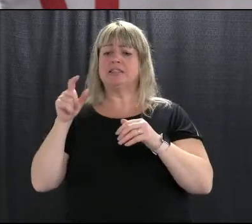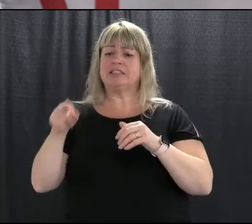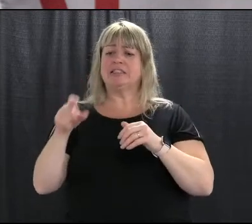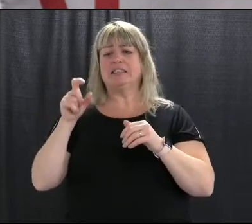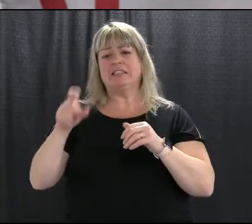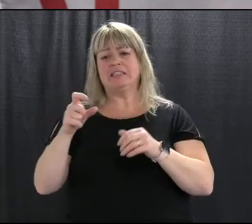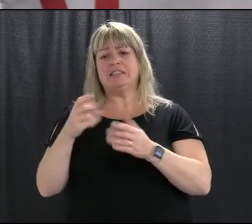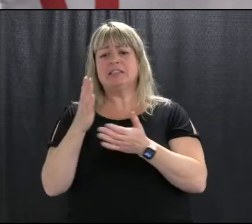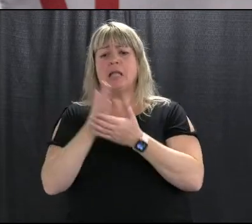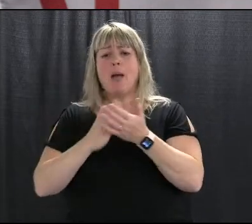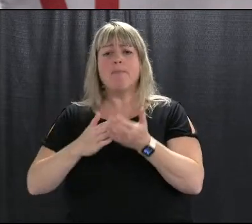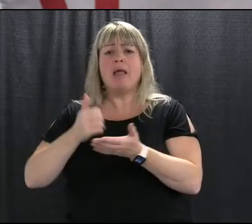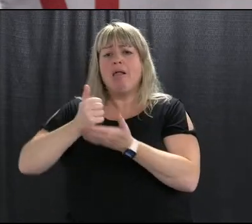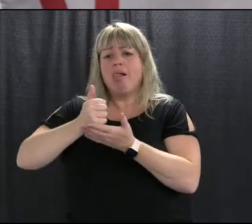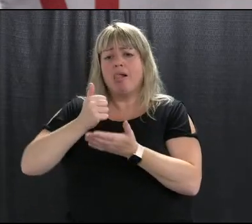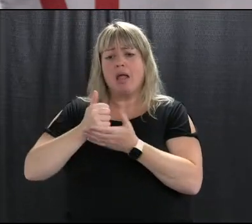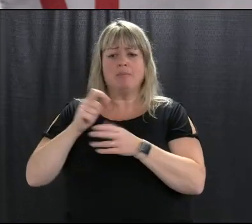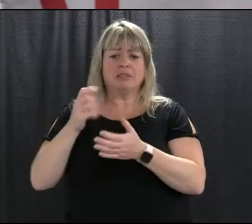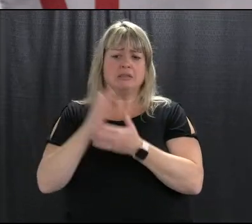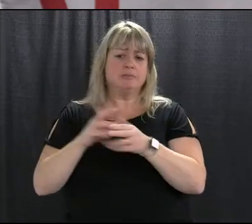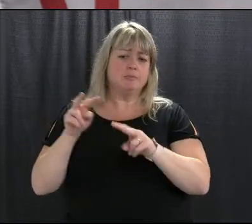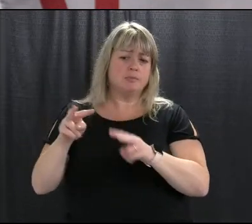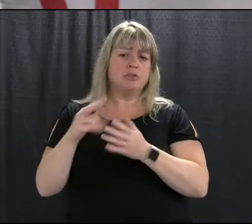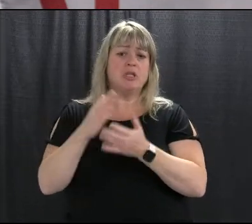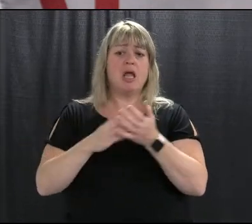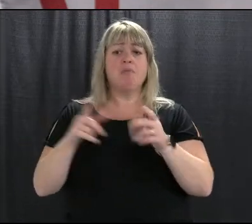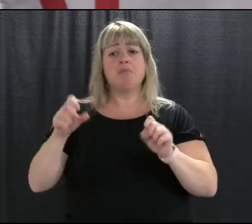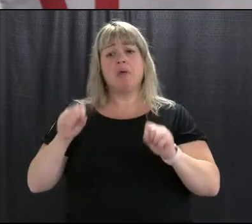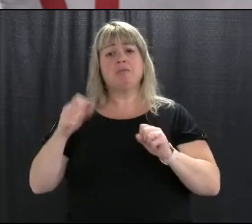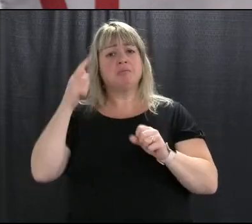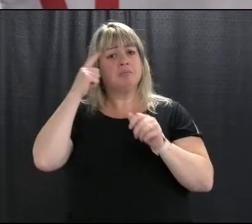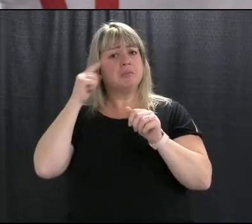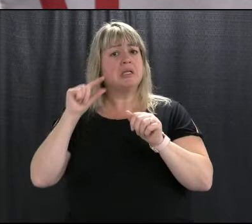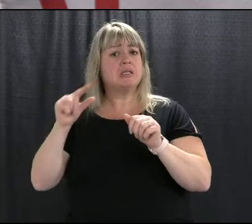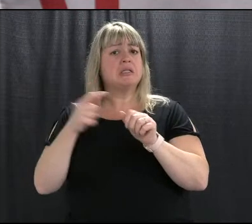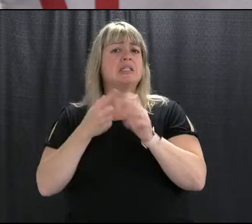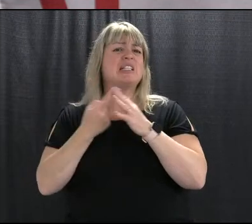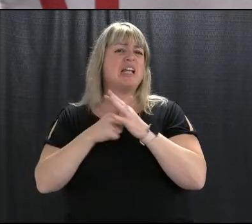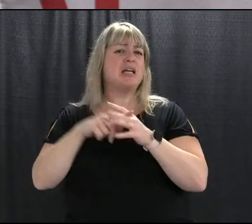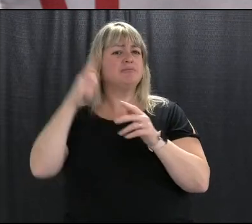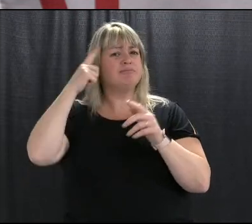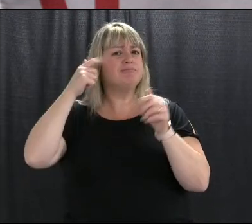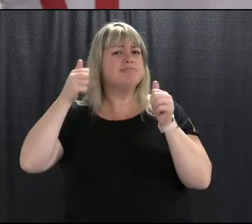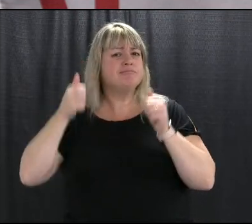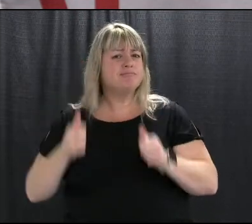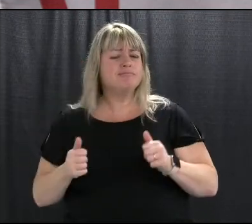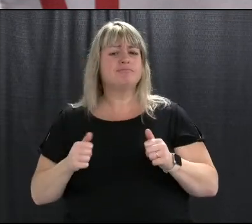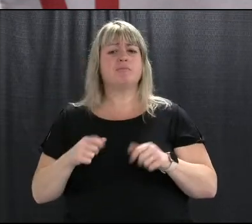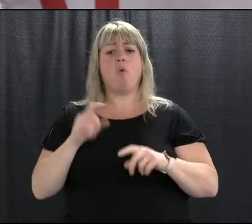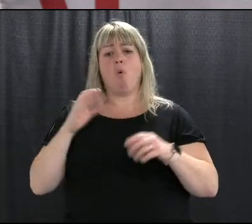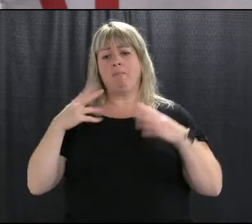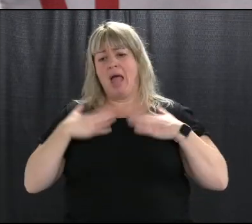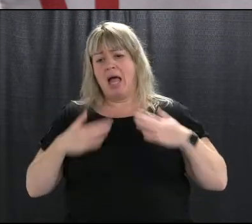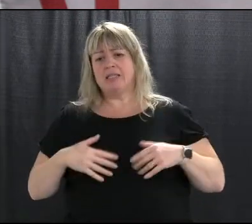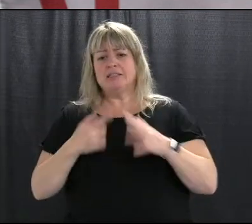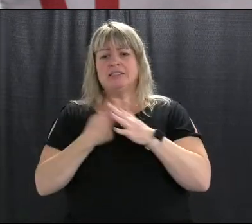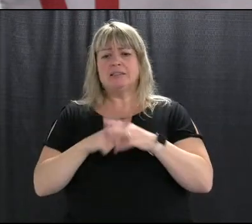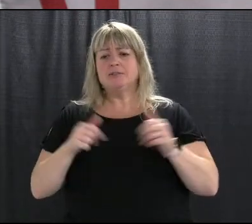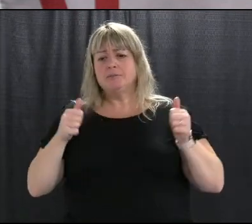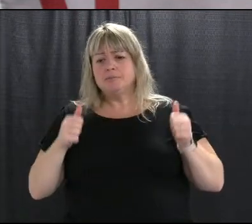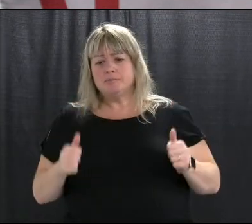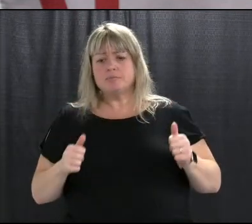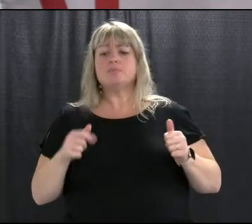and supervision due to cognitive and/or physical issues. It endorses a